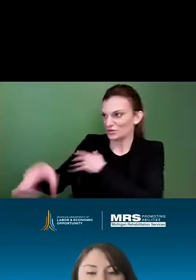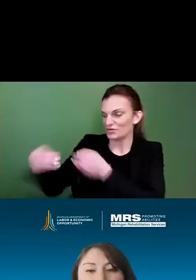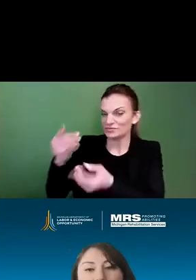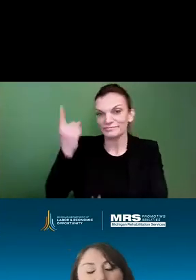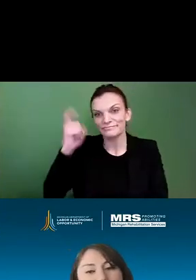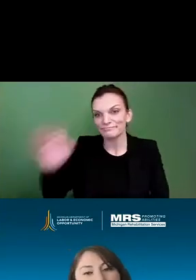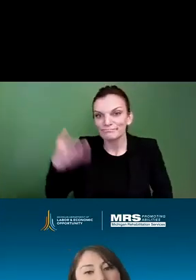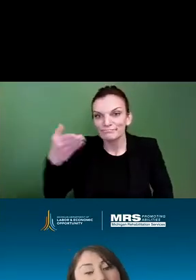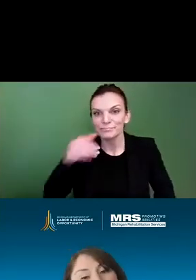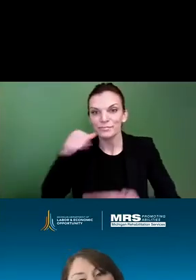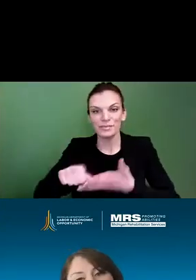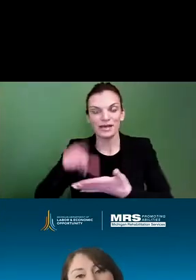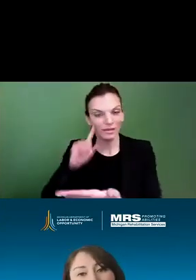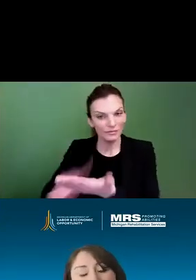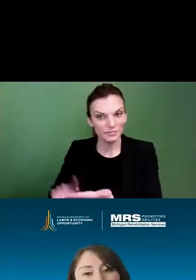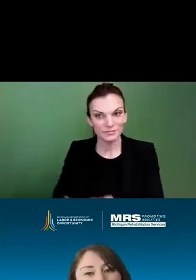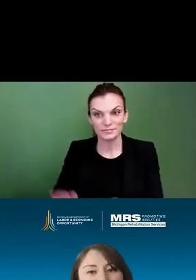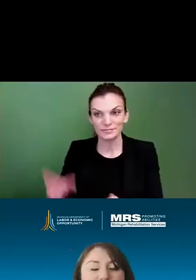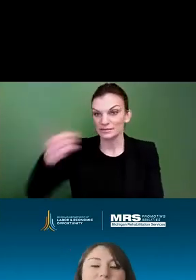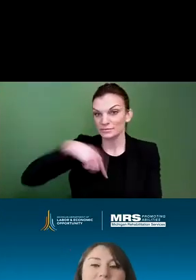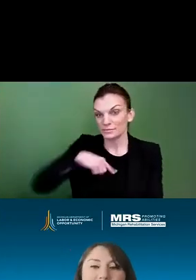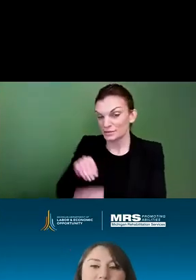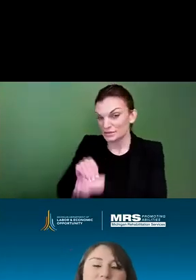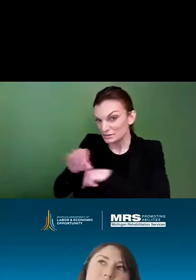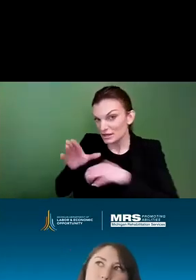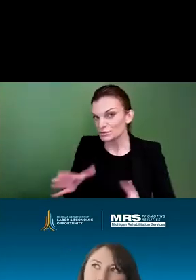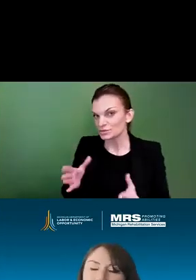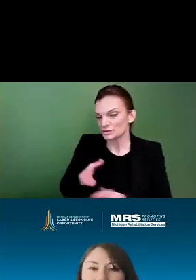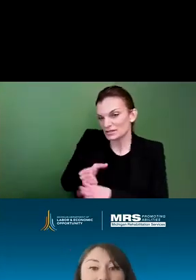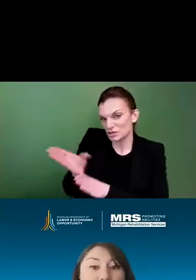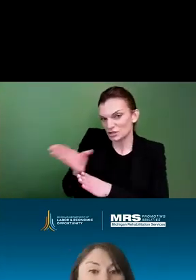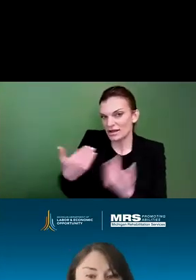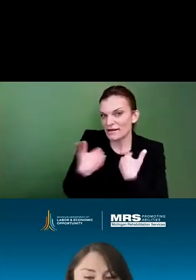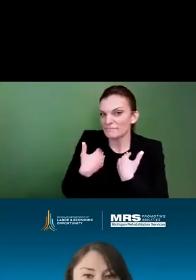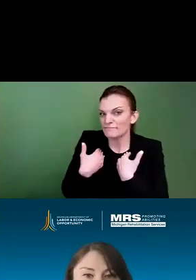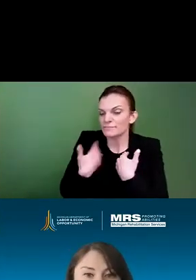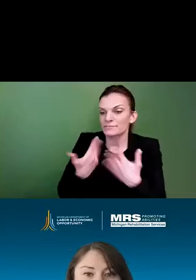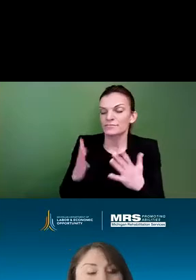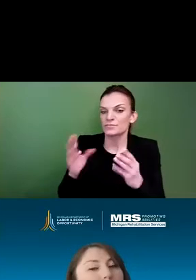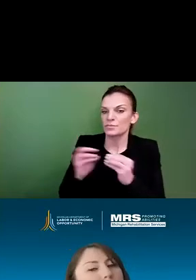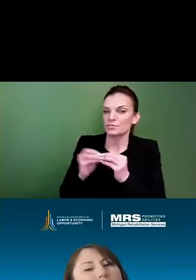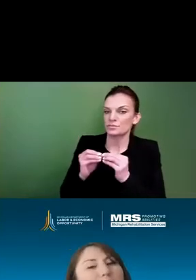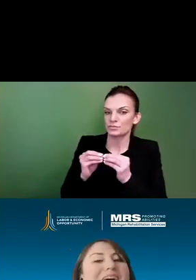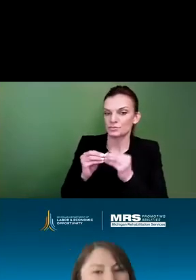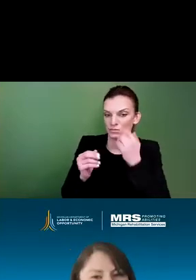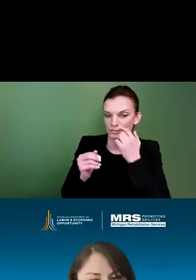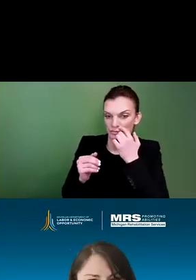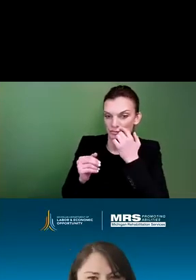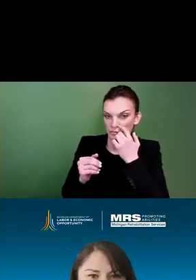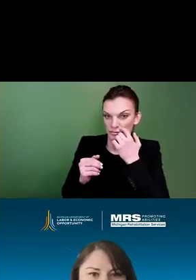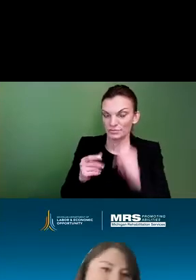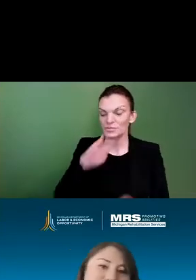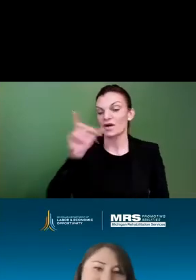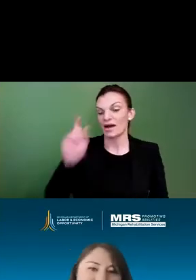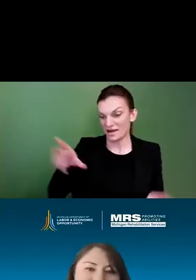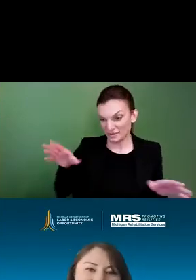mail, where some of us specialists and counselors have more of an encouragement phase at this point where we don't have to go into